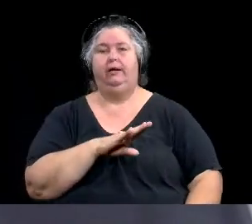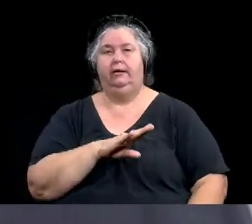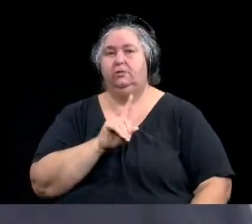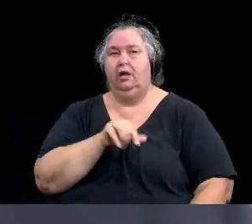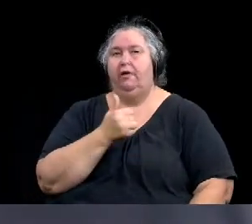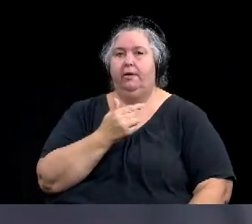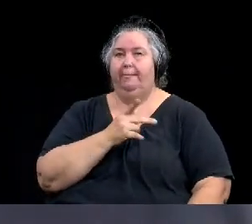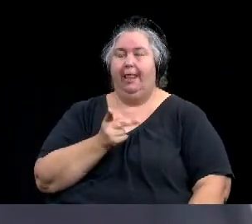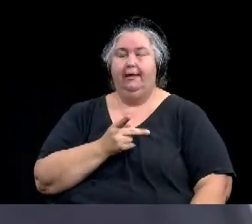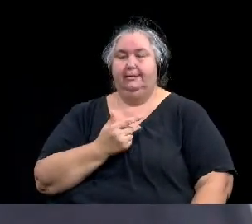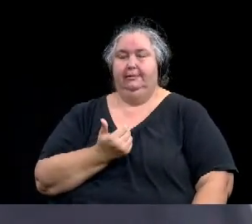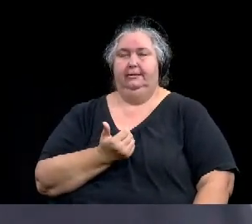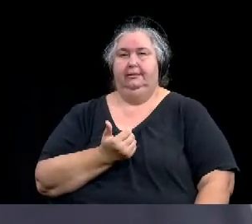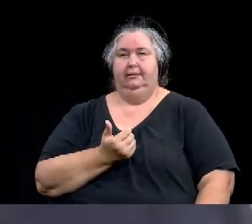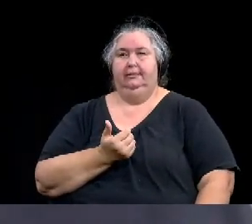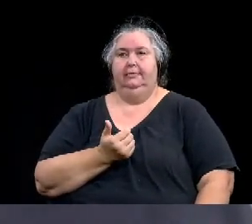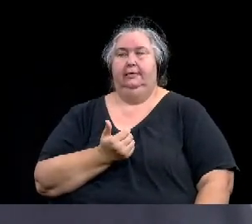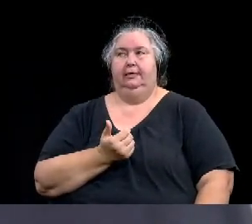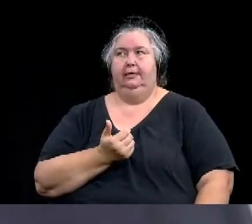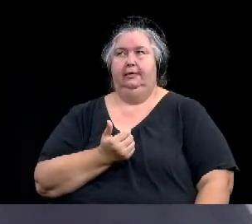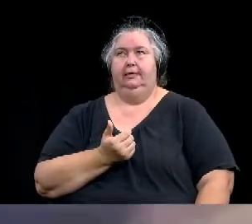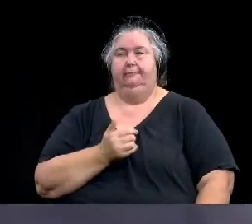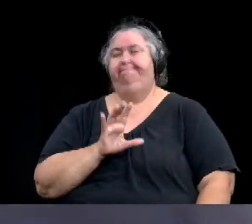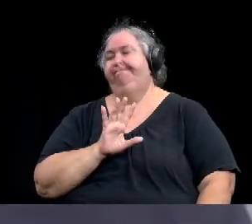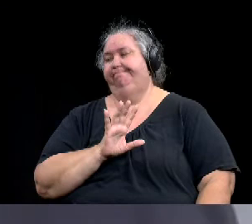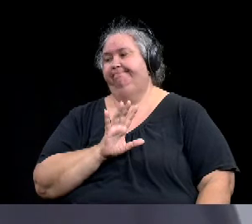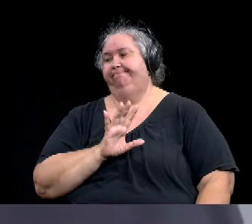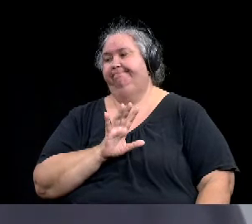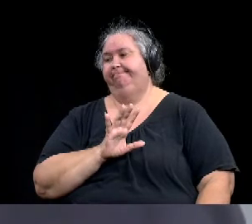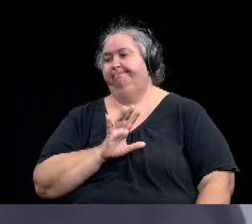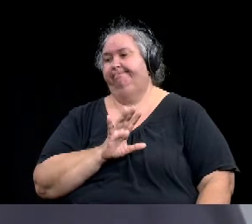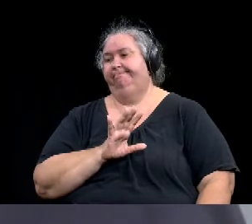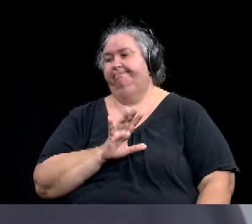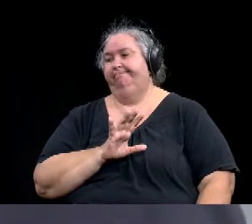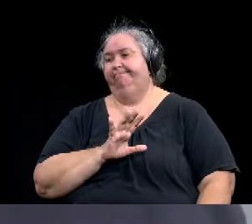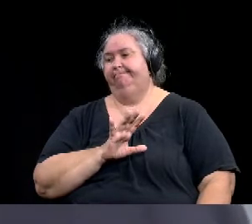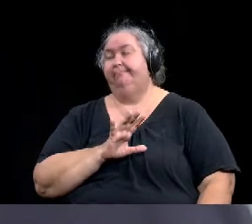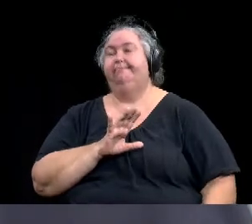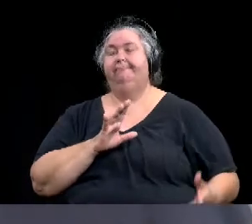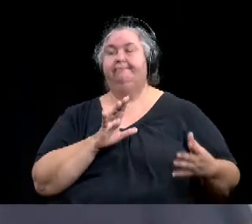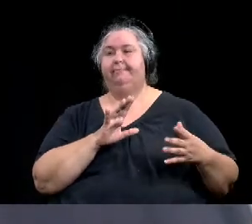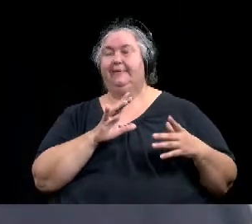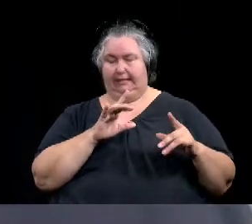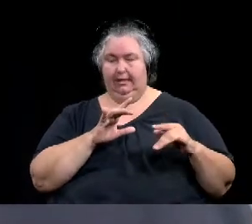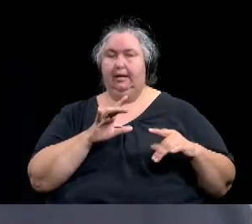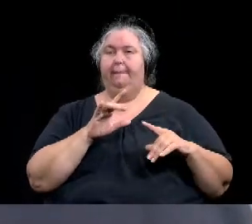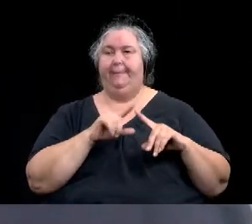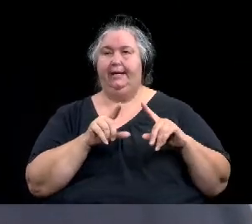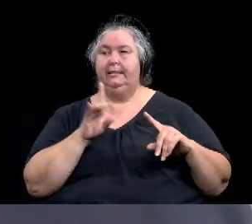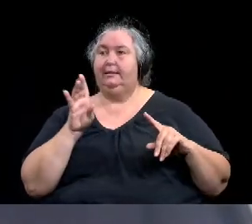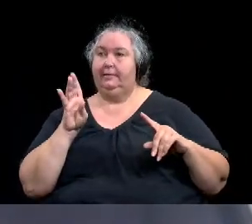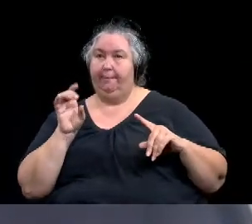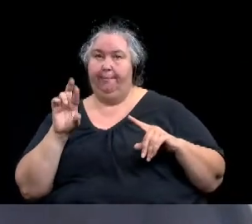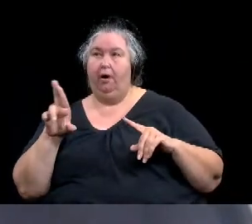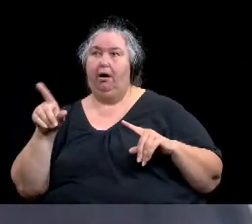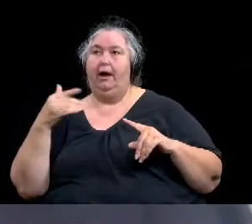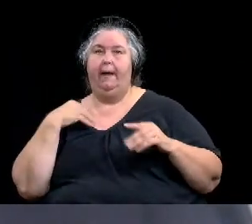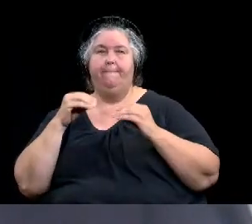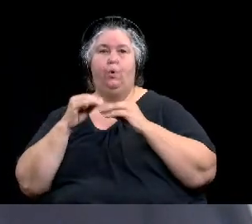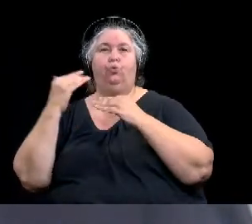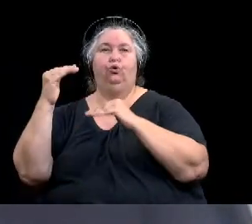going to bars, or that are included in this. But also, the bars have more restrictions